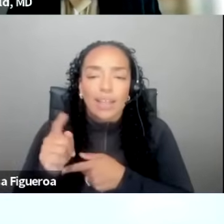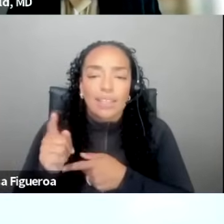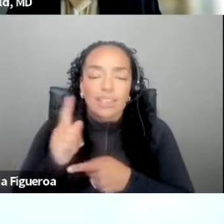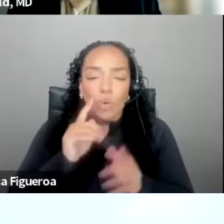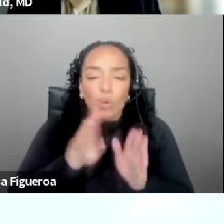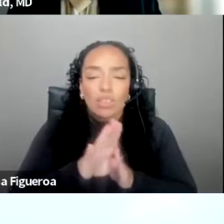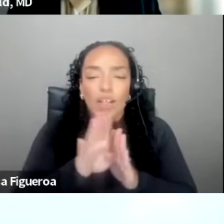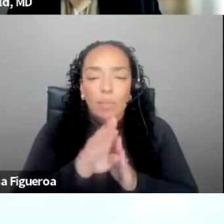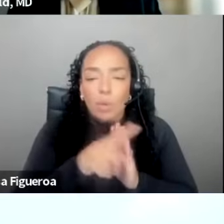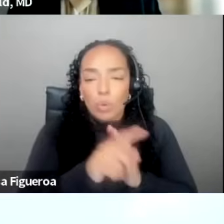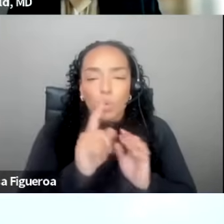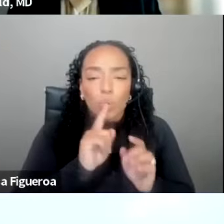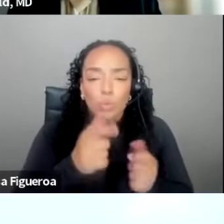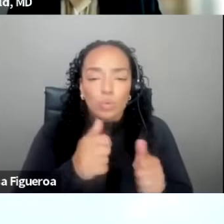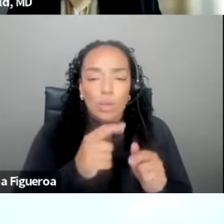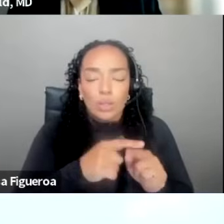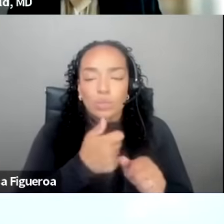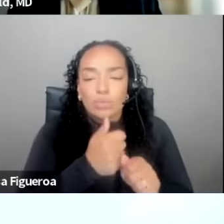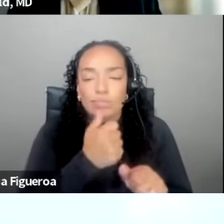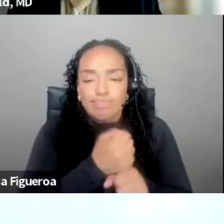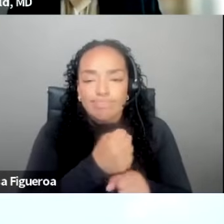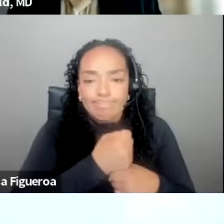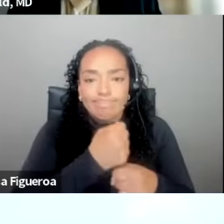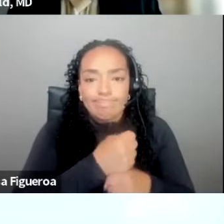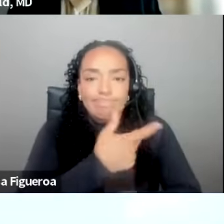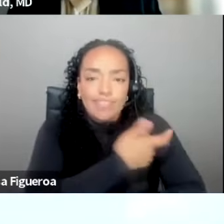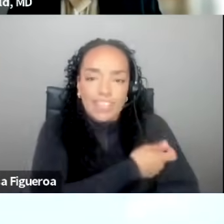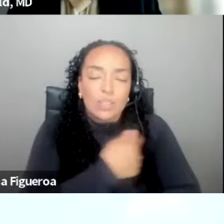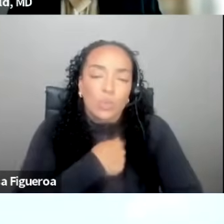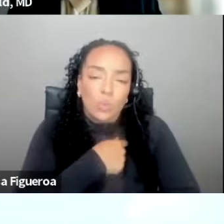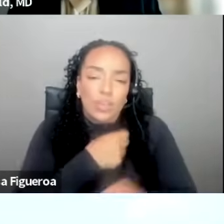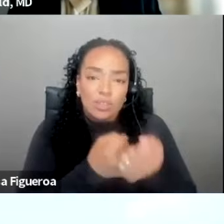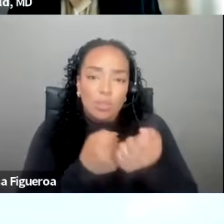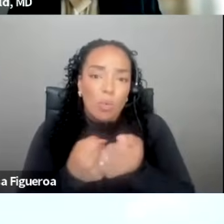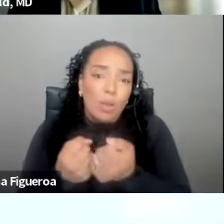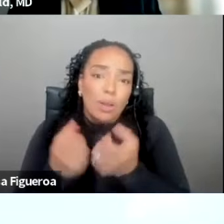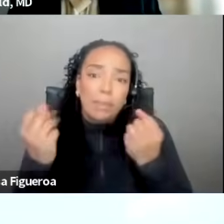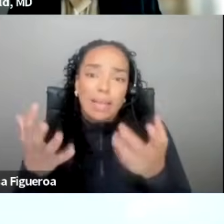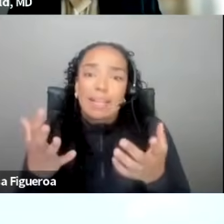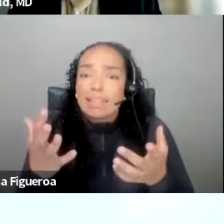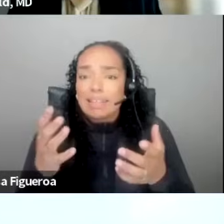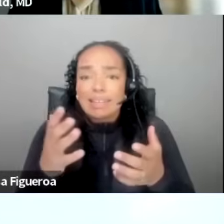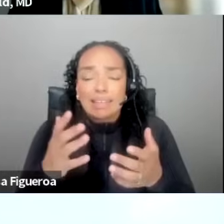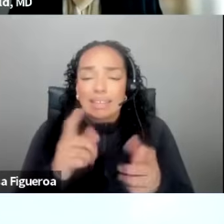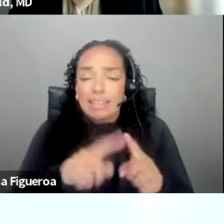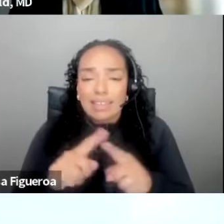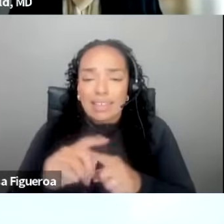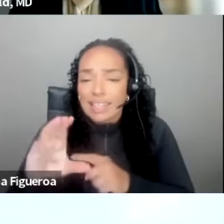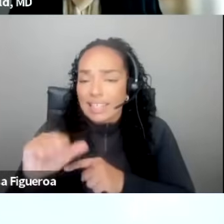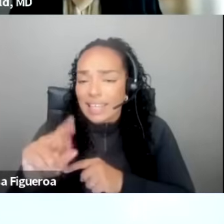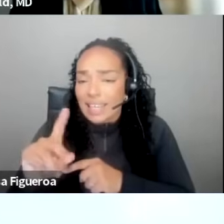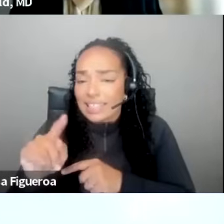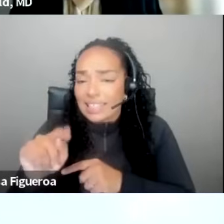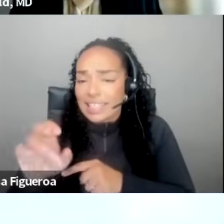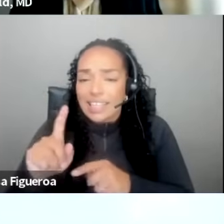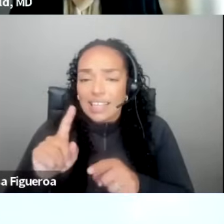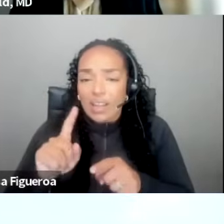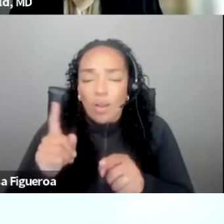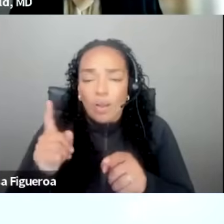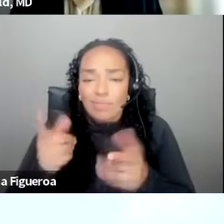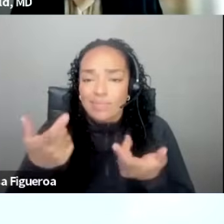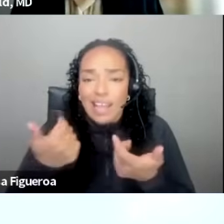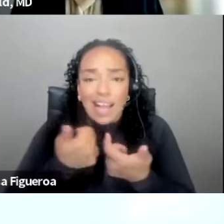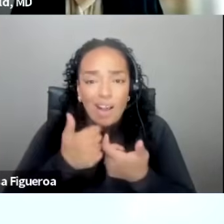are supporting a large number of candidates with almost every technology that can be thought